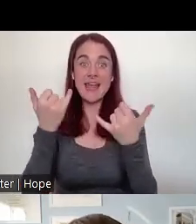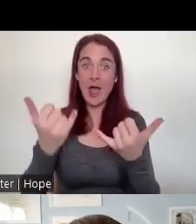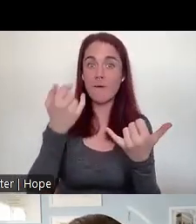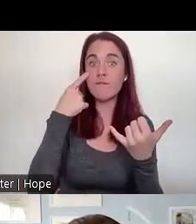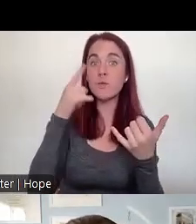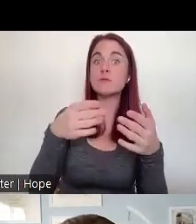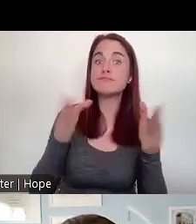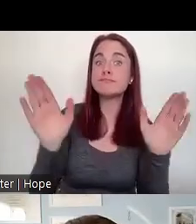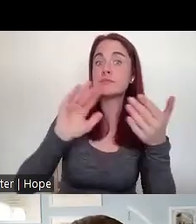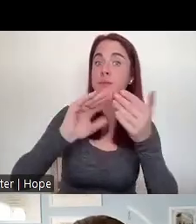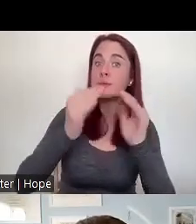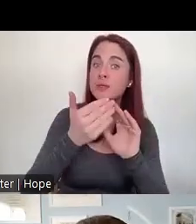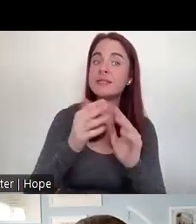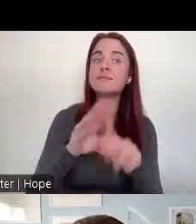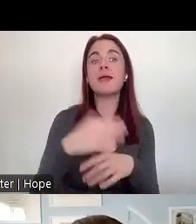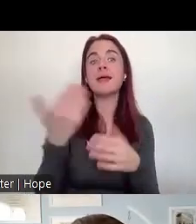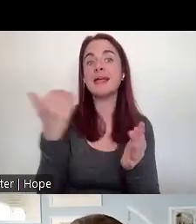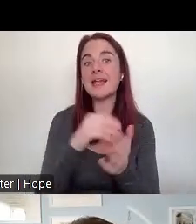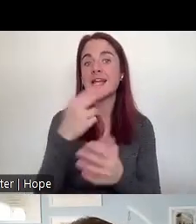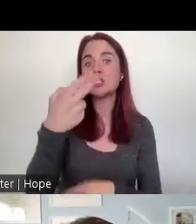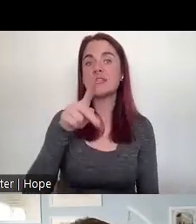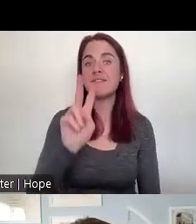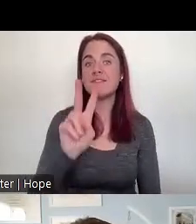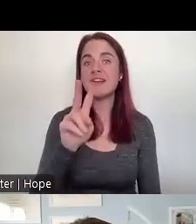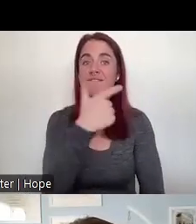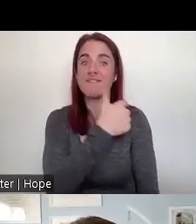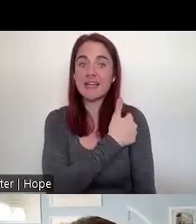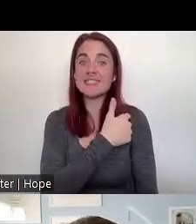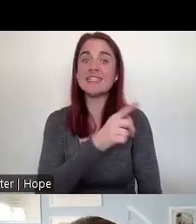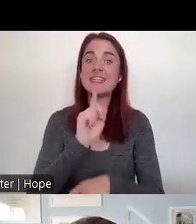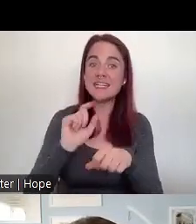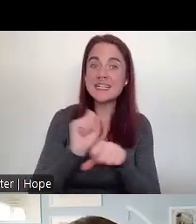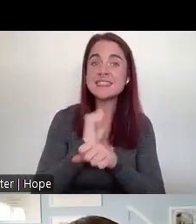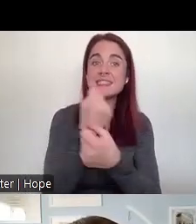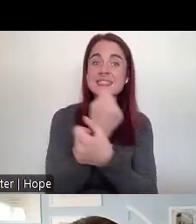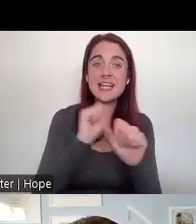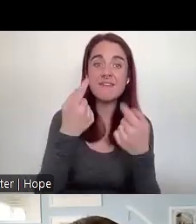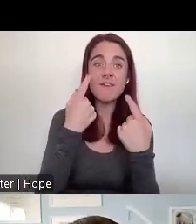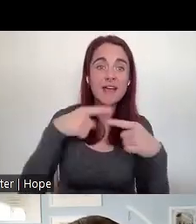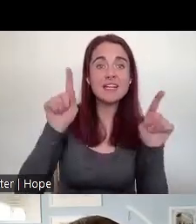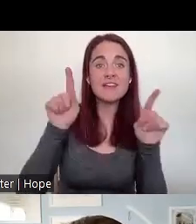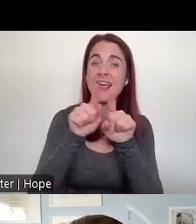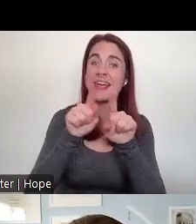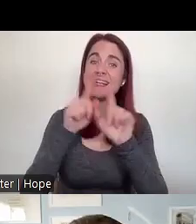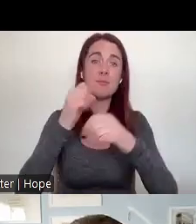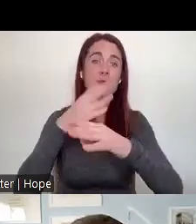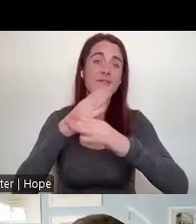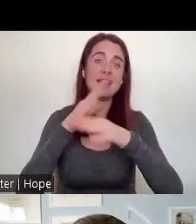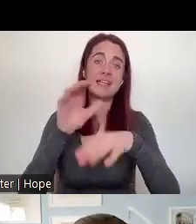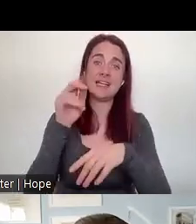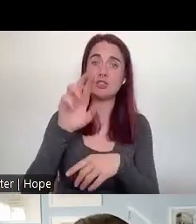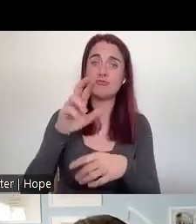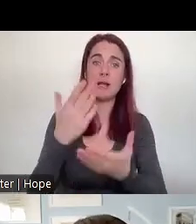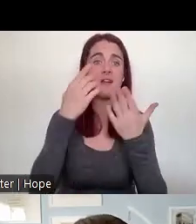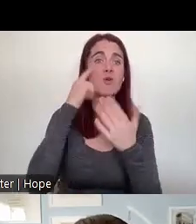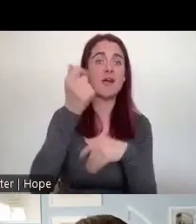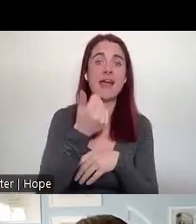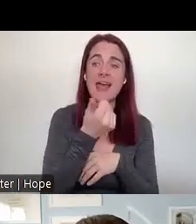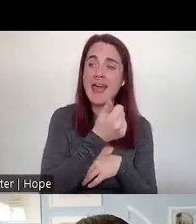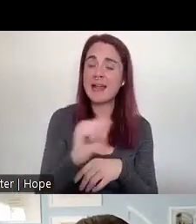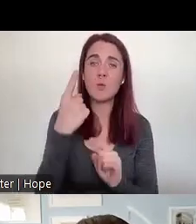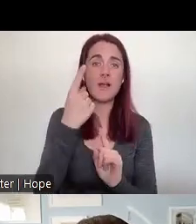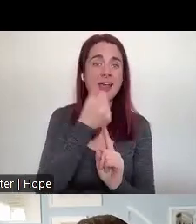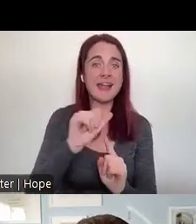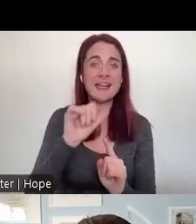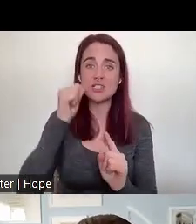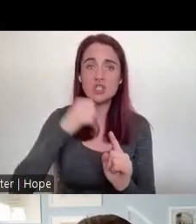members, again, the HPV vaccine is safe, effective, and prevents cancer. It's recommended for people of all genders up